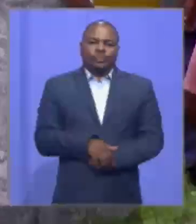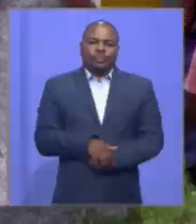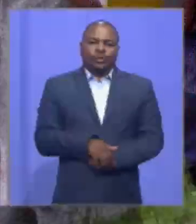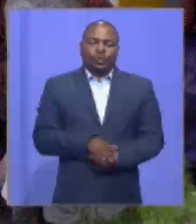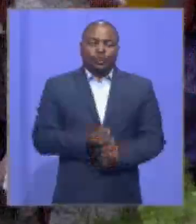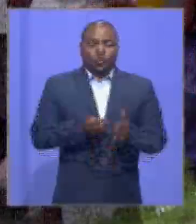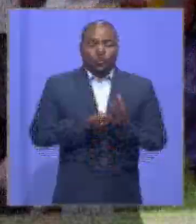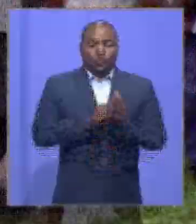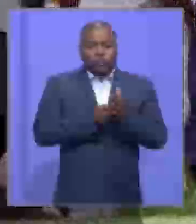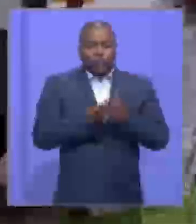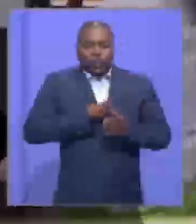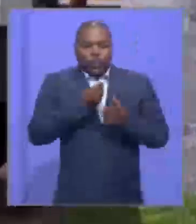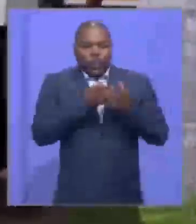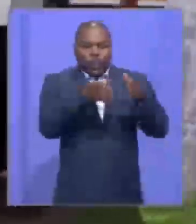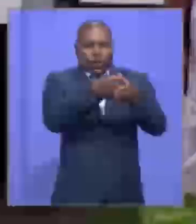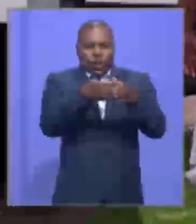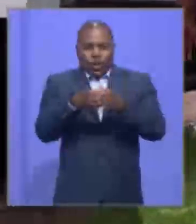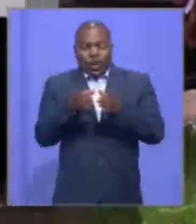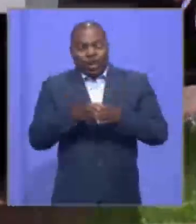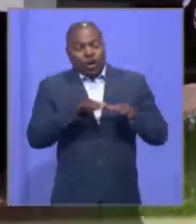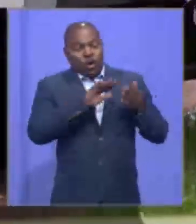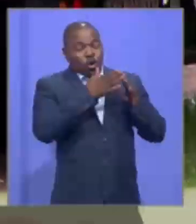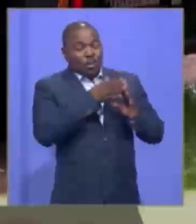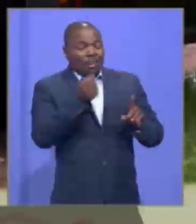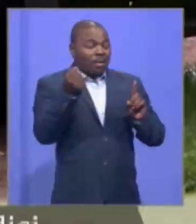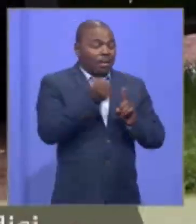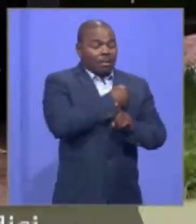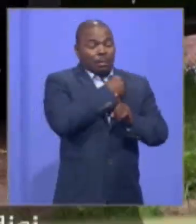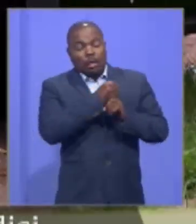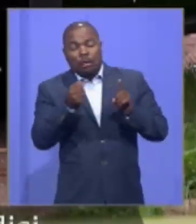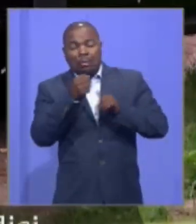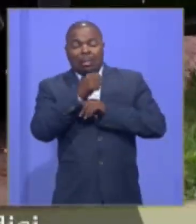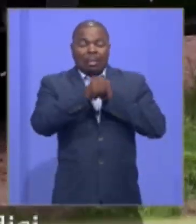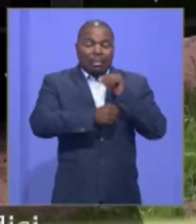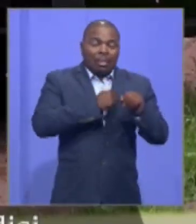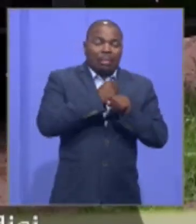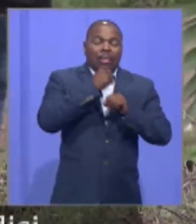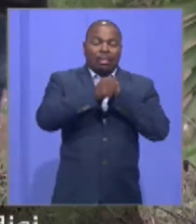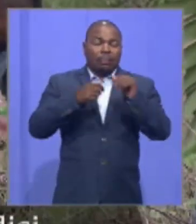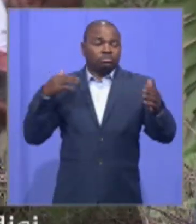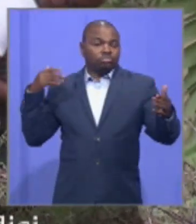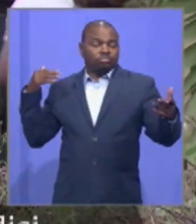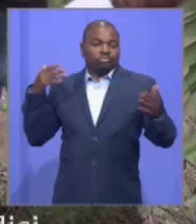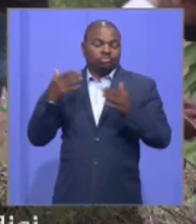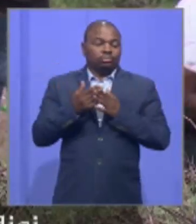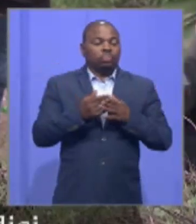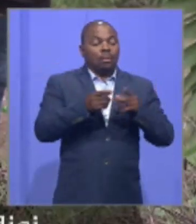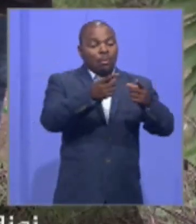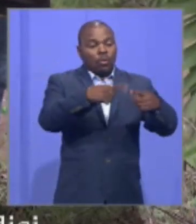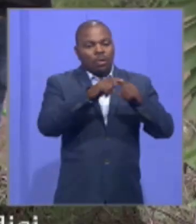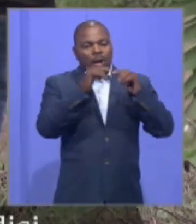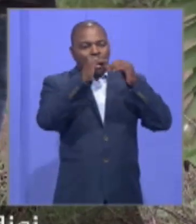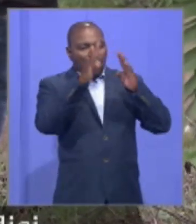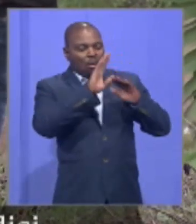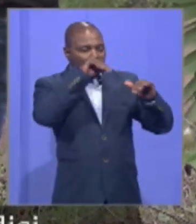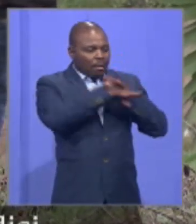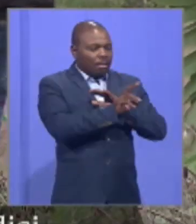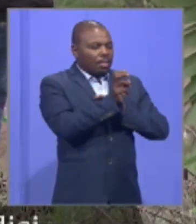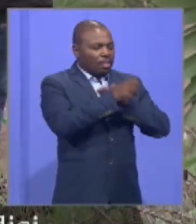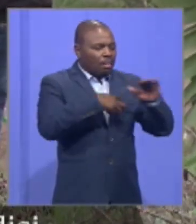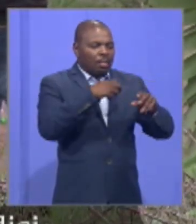Digongwana tsa bašwa dintsi di kgerisa baagi bano dingwaga di le dintsi go dumelwa fa ba kgotosa mo matlong ba refosana